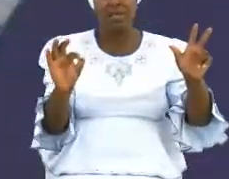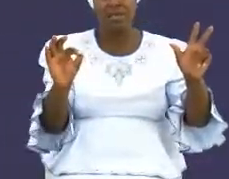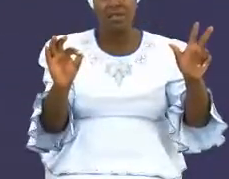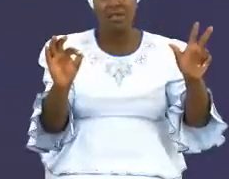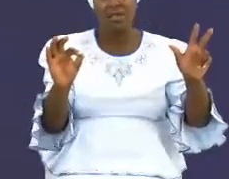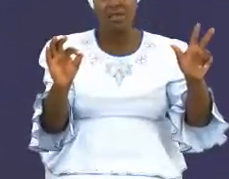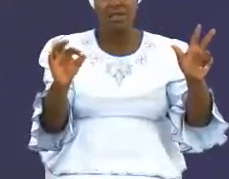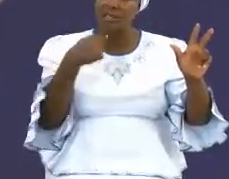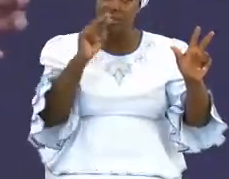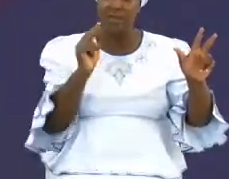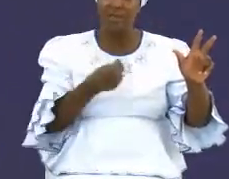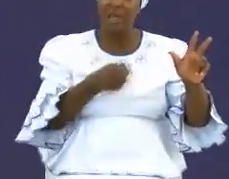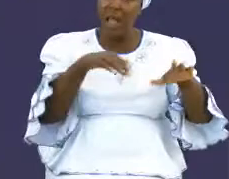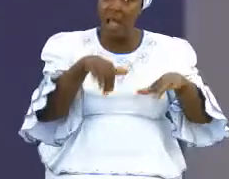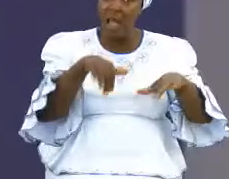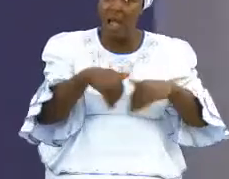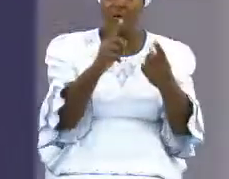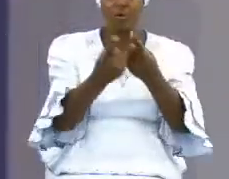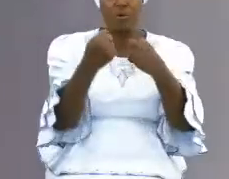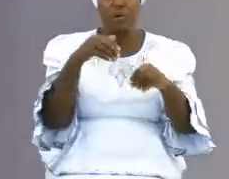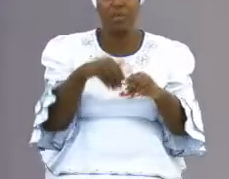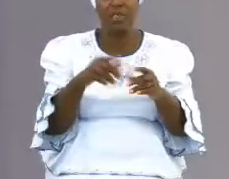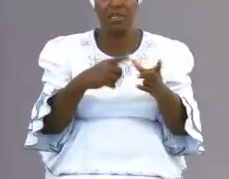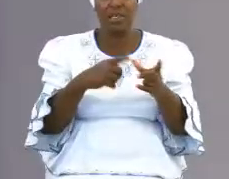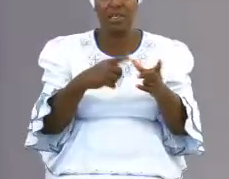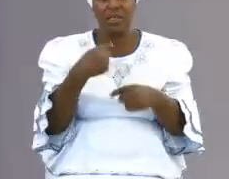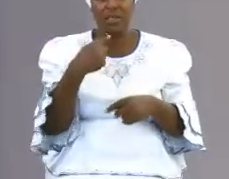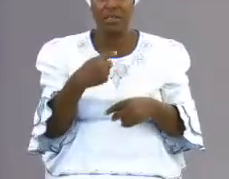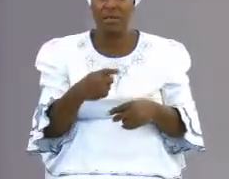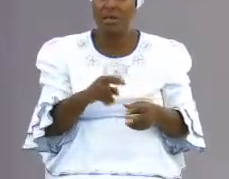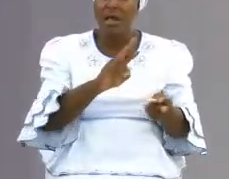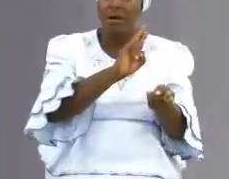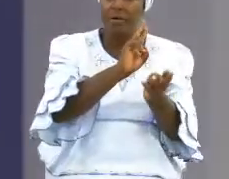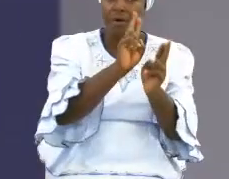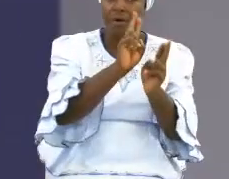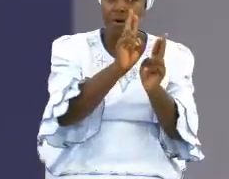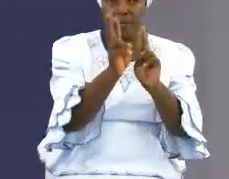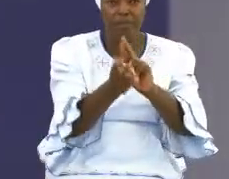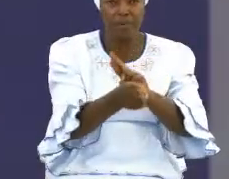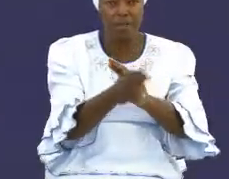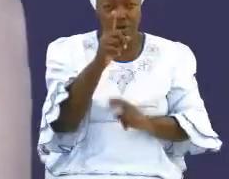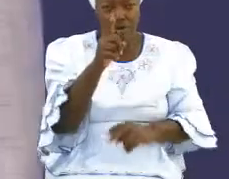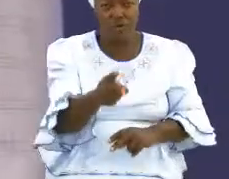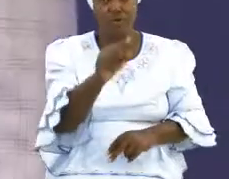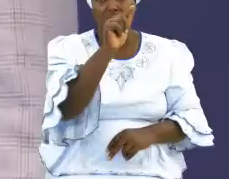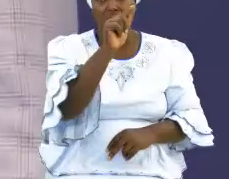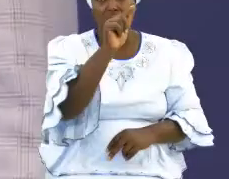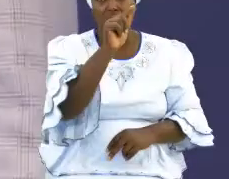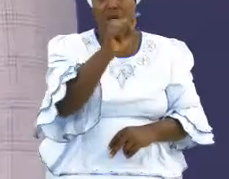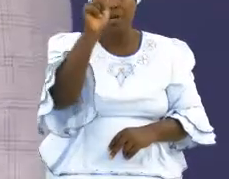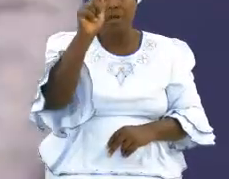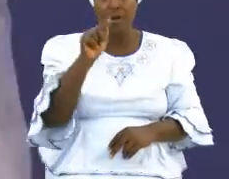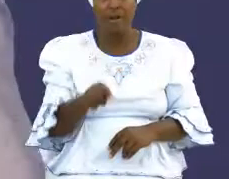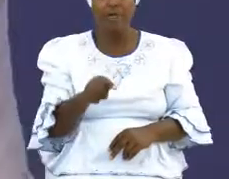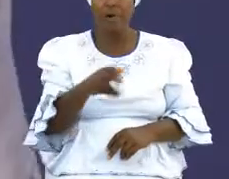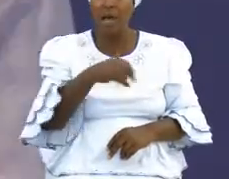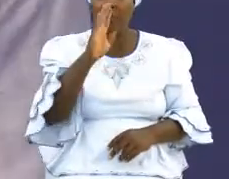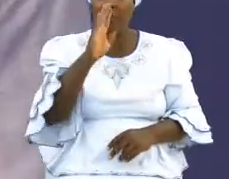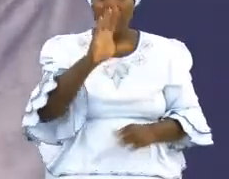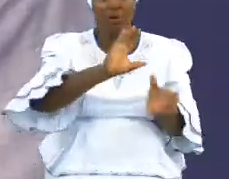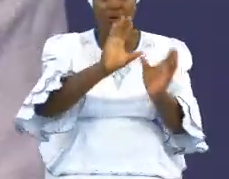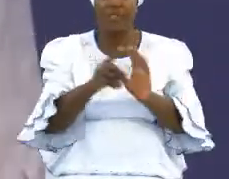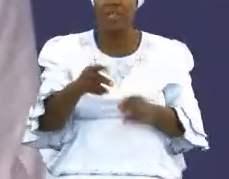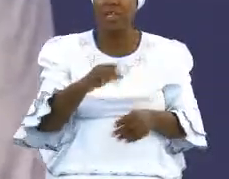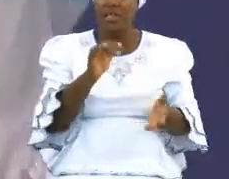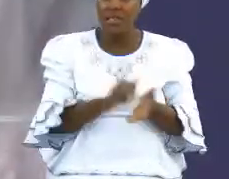us how to come in. It says, repent ye therefore and be converted, that